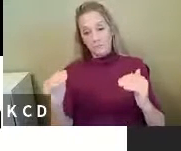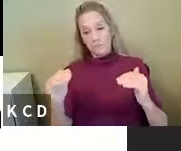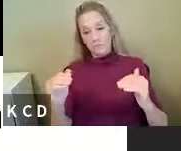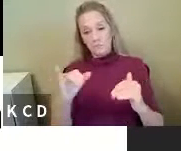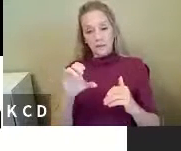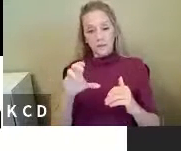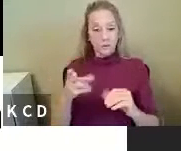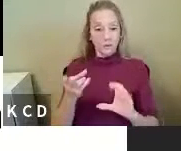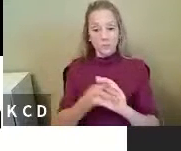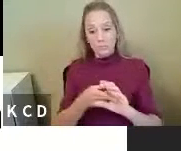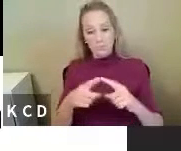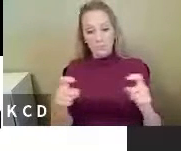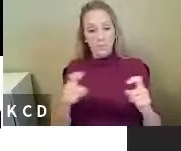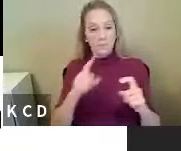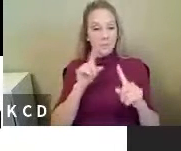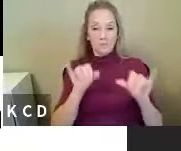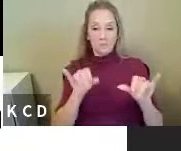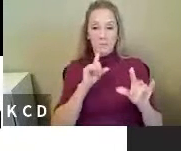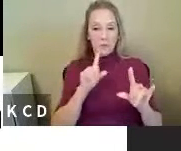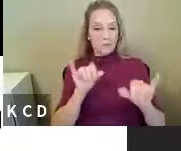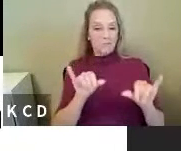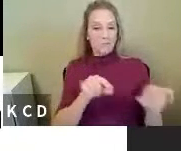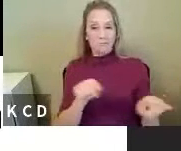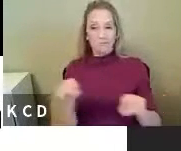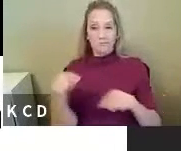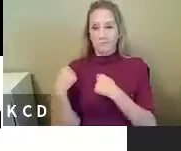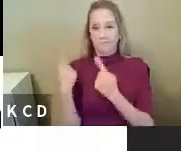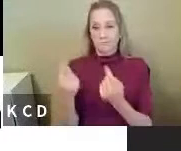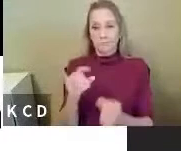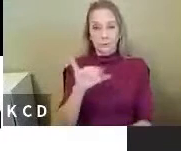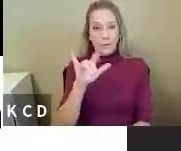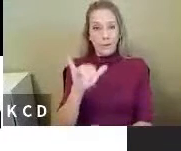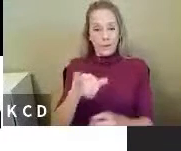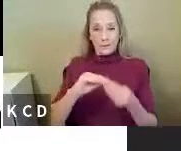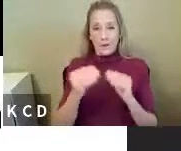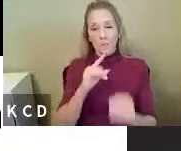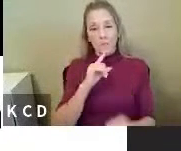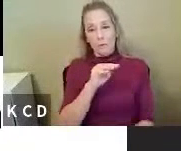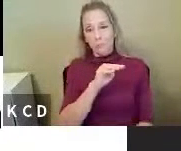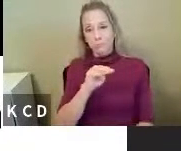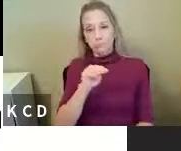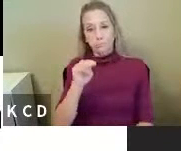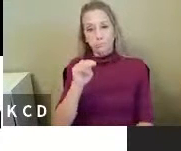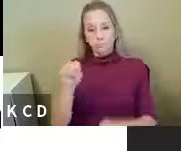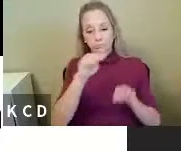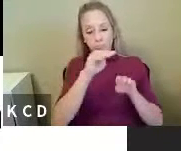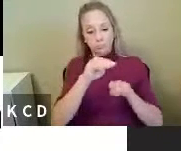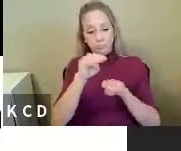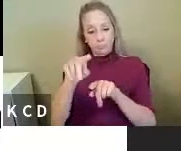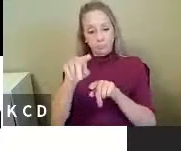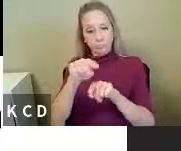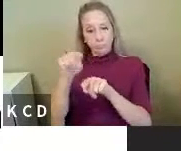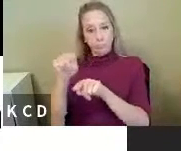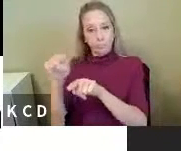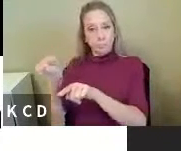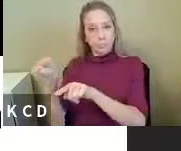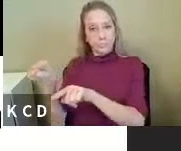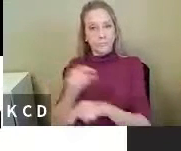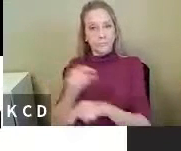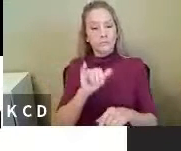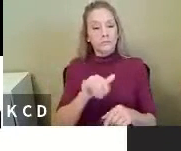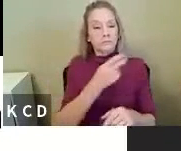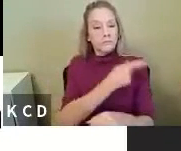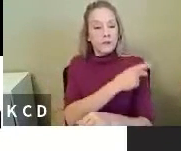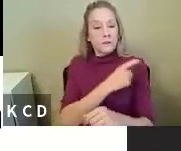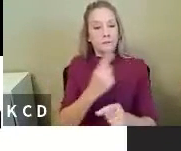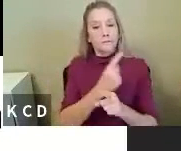fundamentally changed, at least since the July timeframe, in terms of the distribution between patients who require a regular